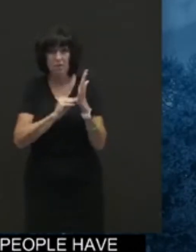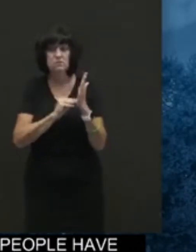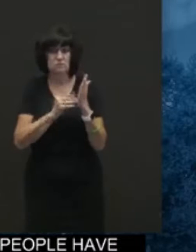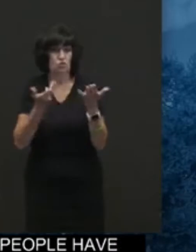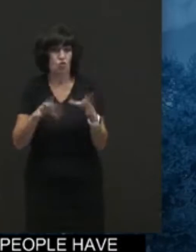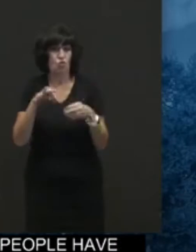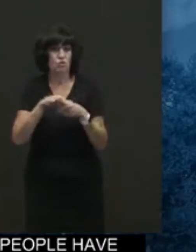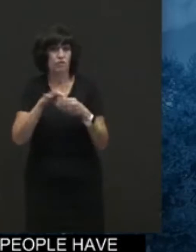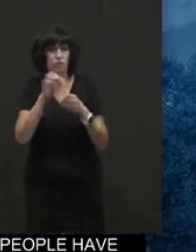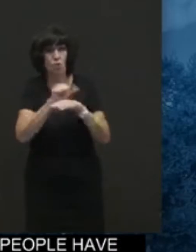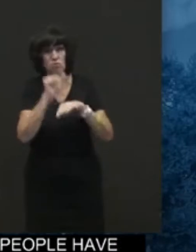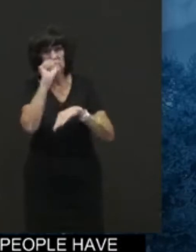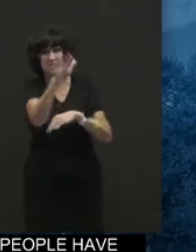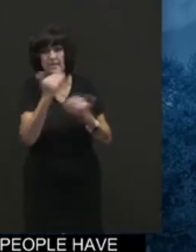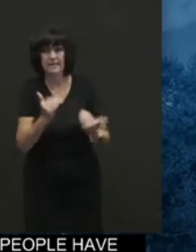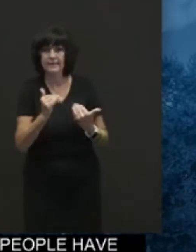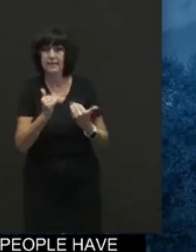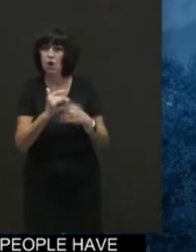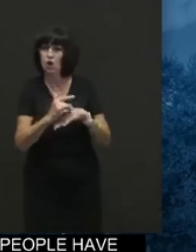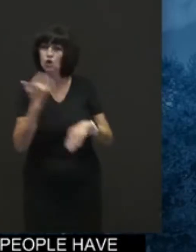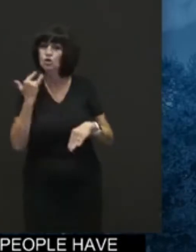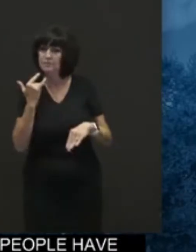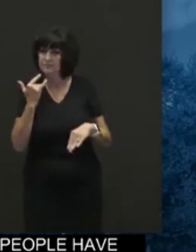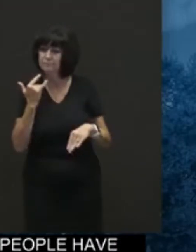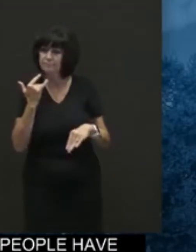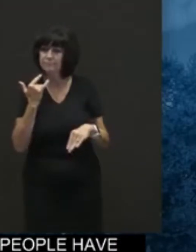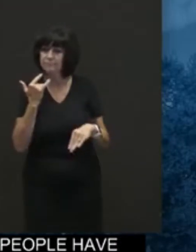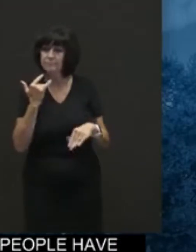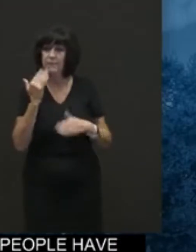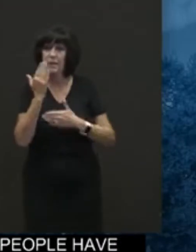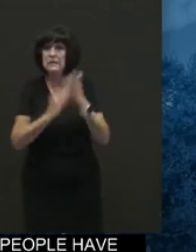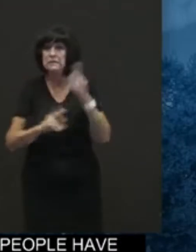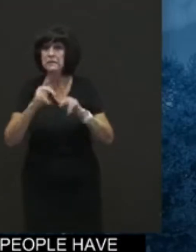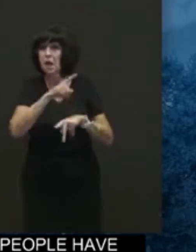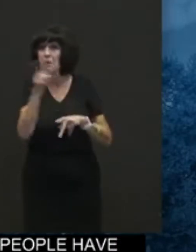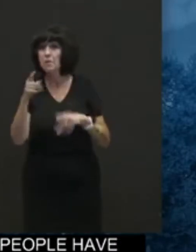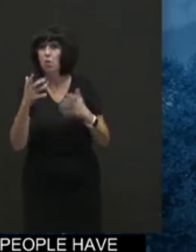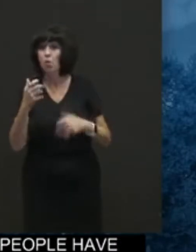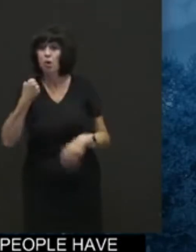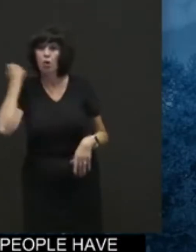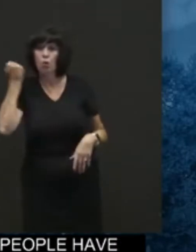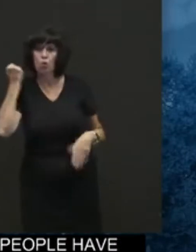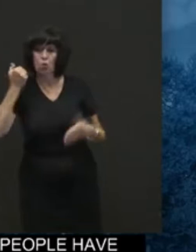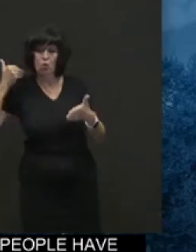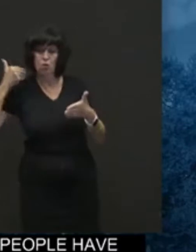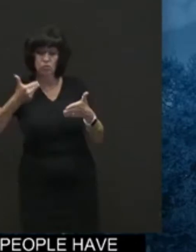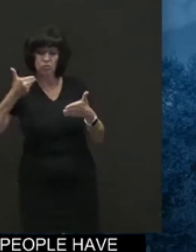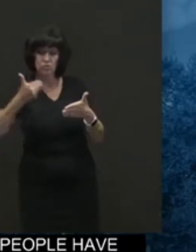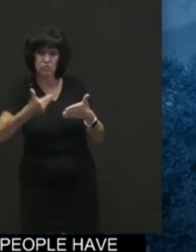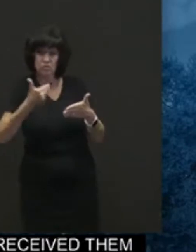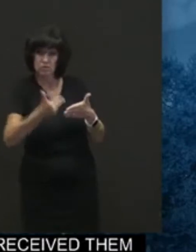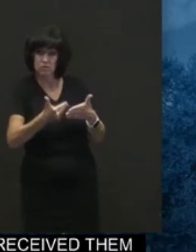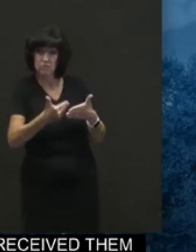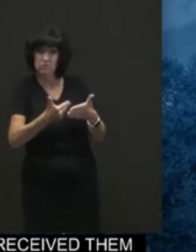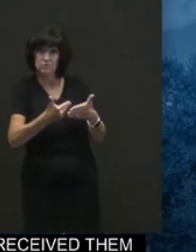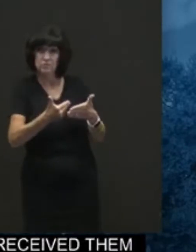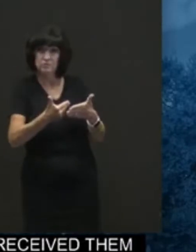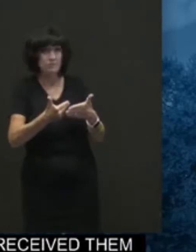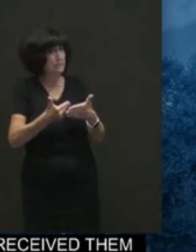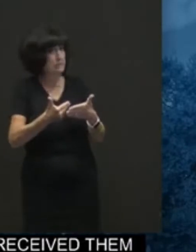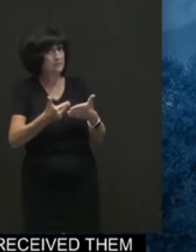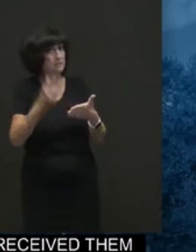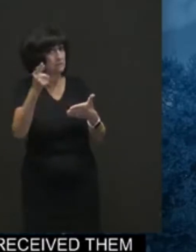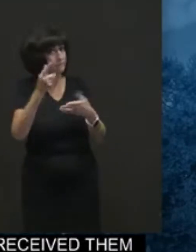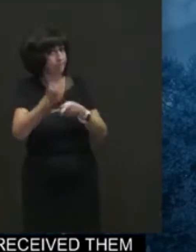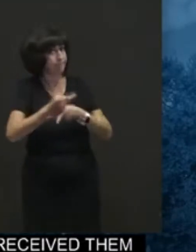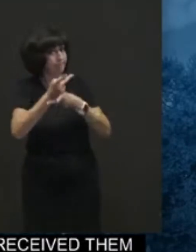voting. But for those of you who might think about holding it on towards the end, then you need to make sure that